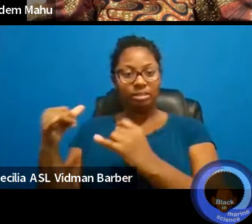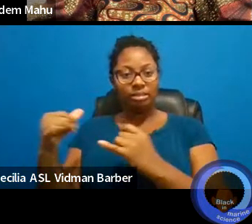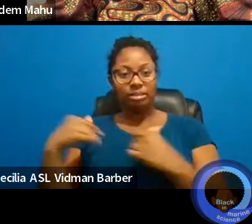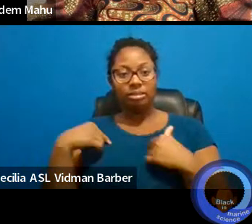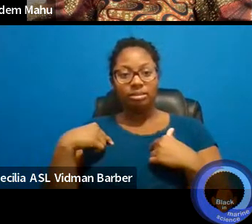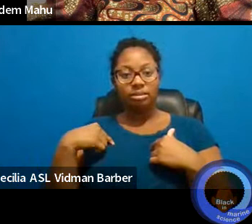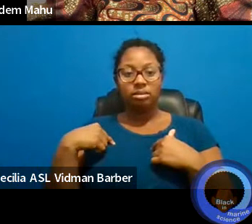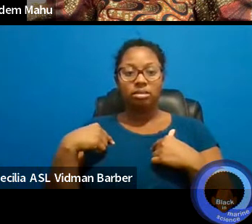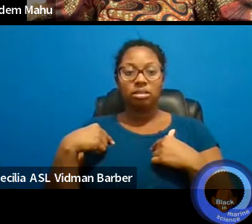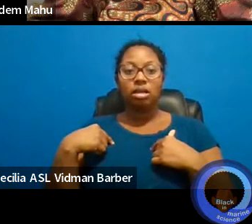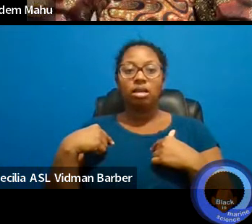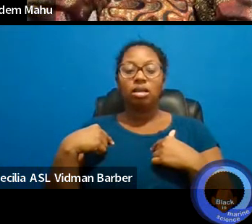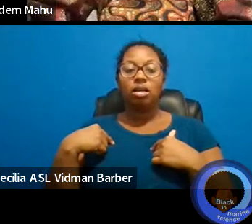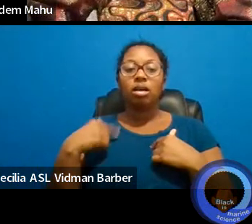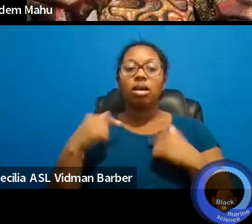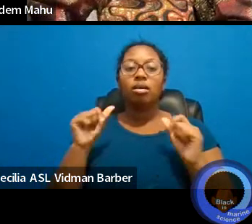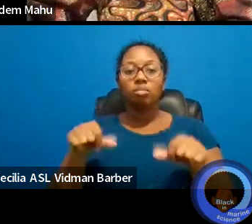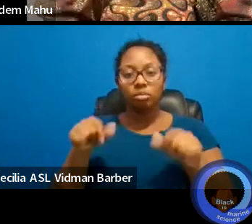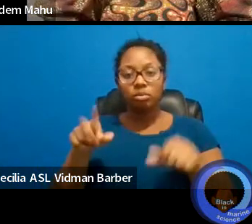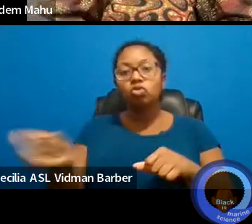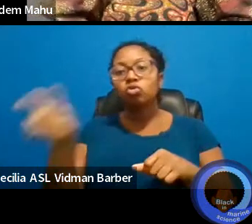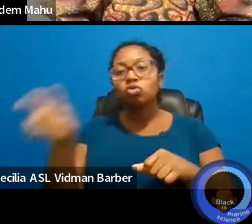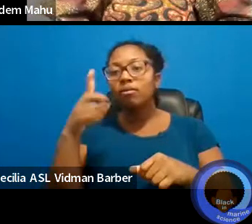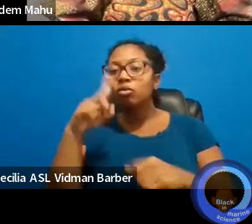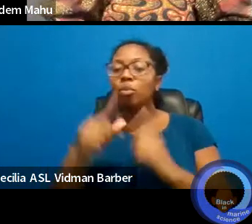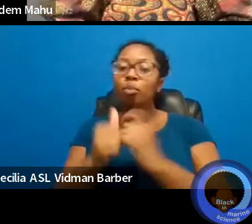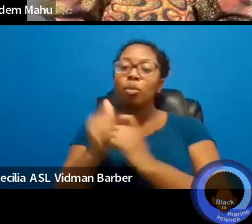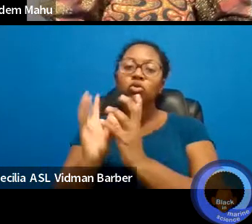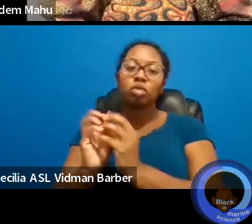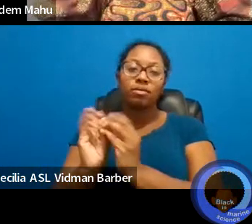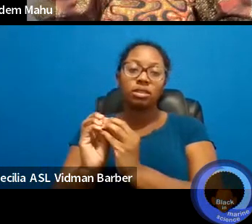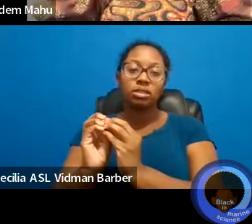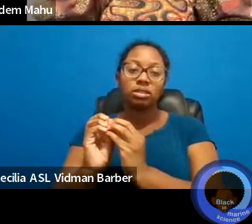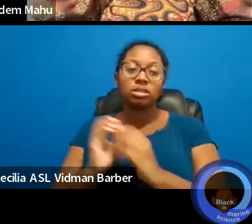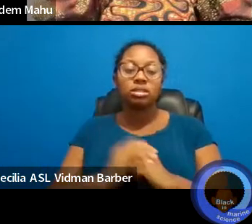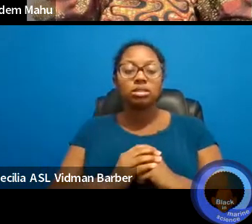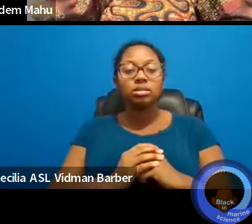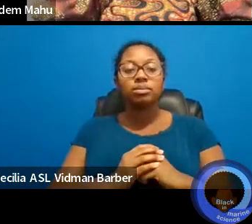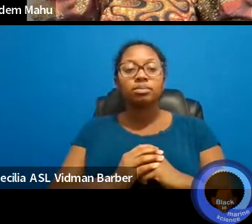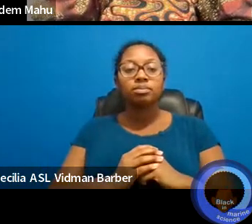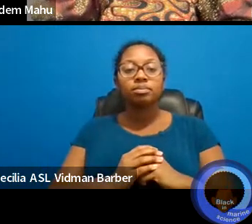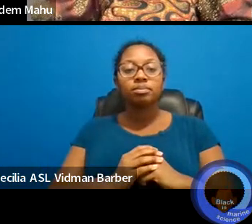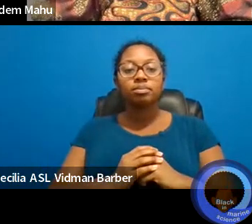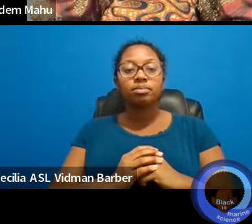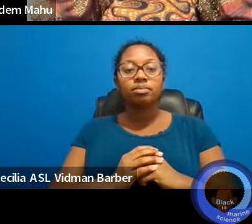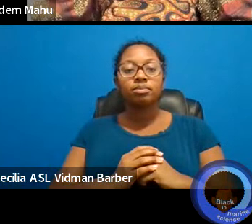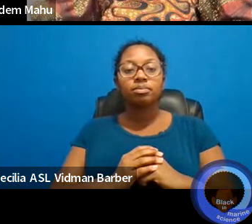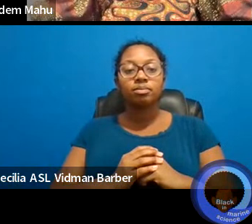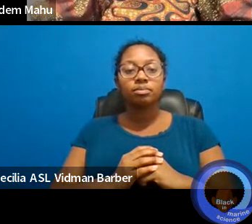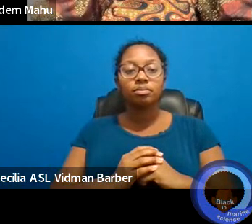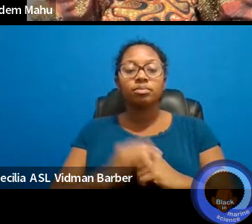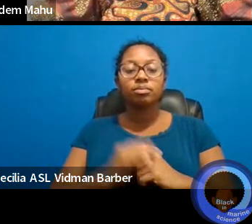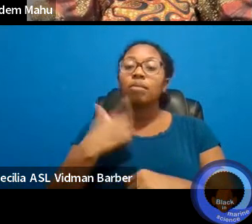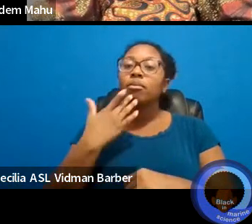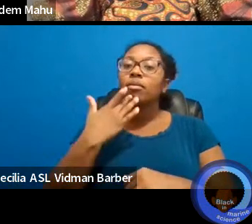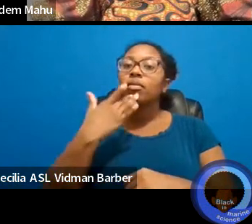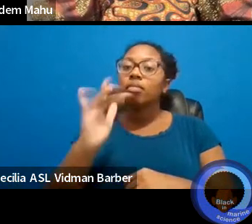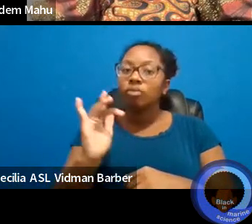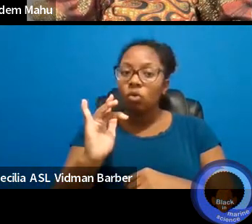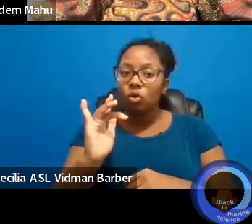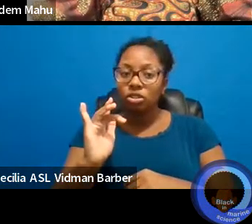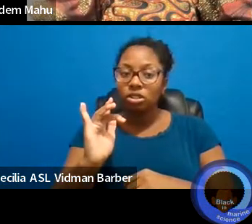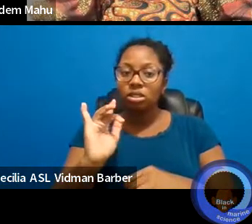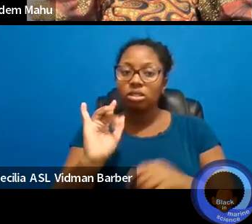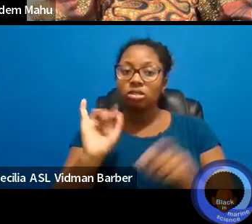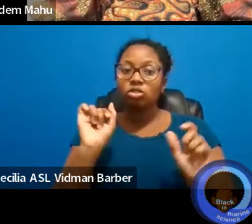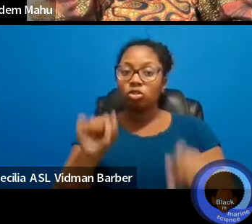of these conferences. But then with regards to meetings I've attended, I think I'll say I've been fortunate enough to be